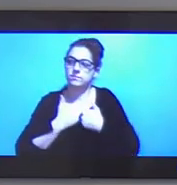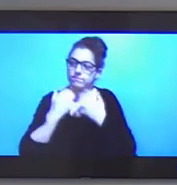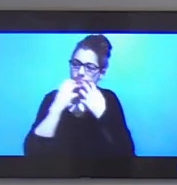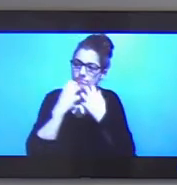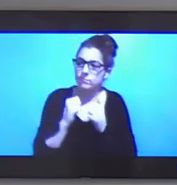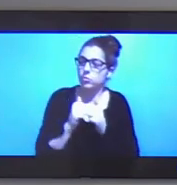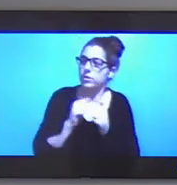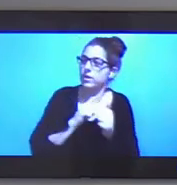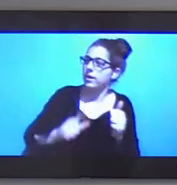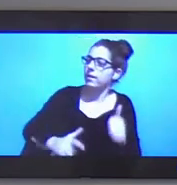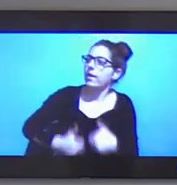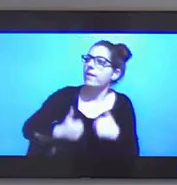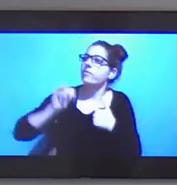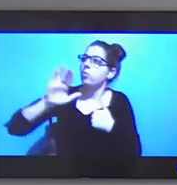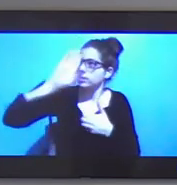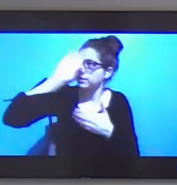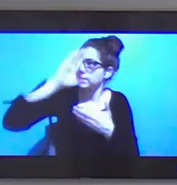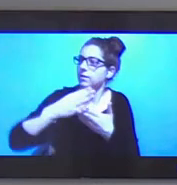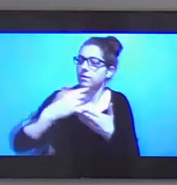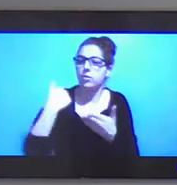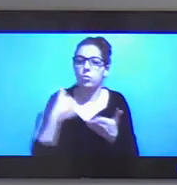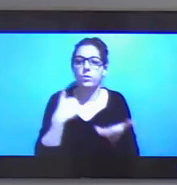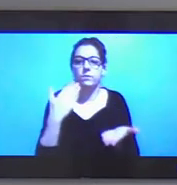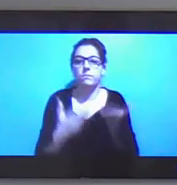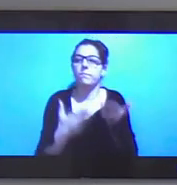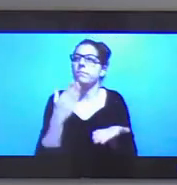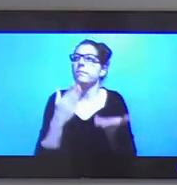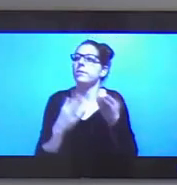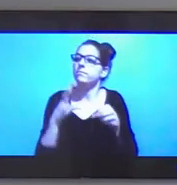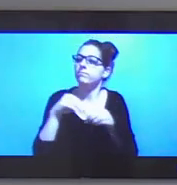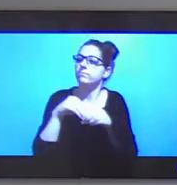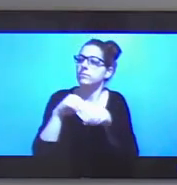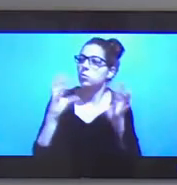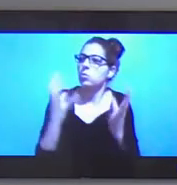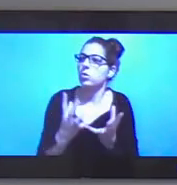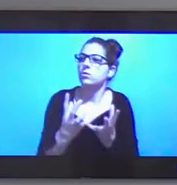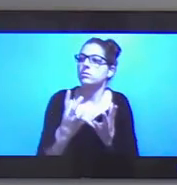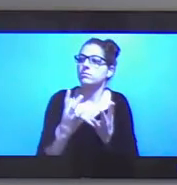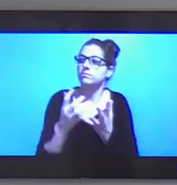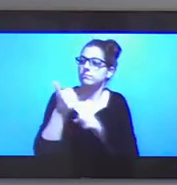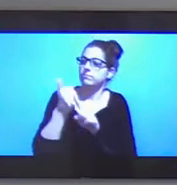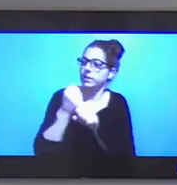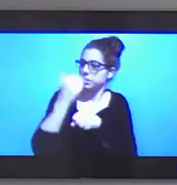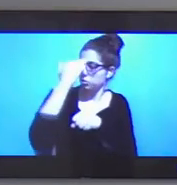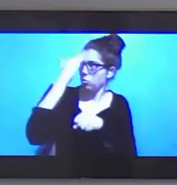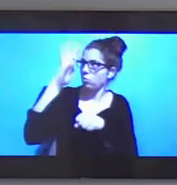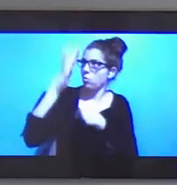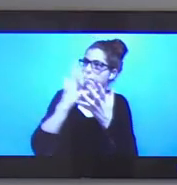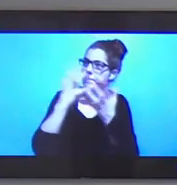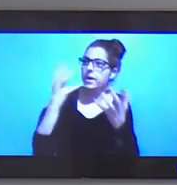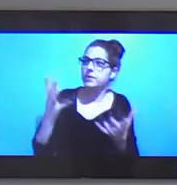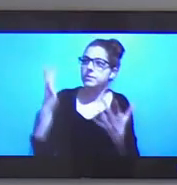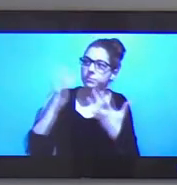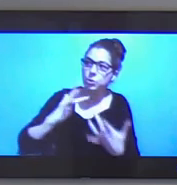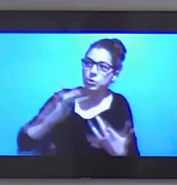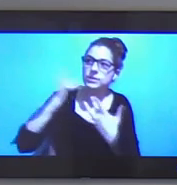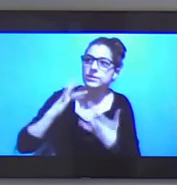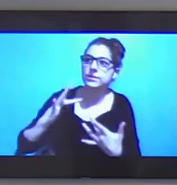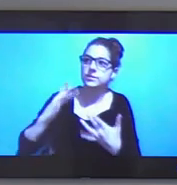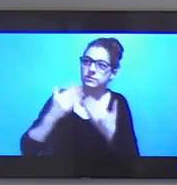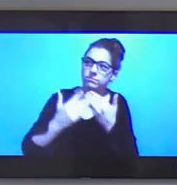Son, that we might be for body in the world, making known your abundant mercy in Jesus Christ our